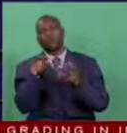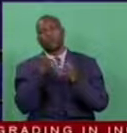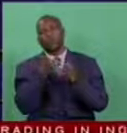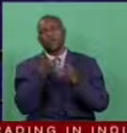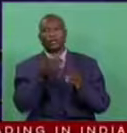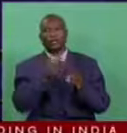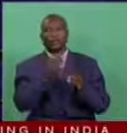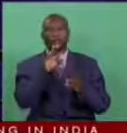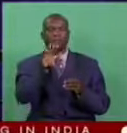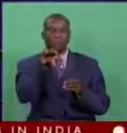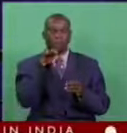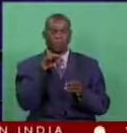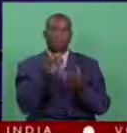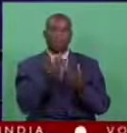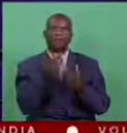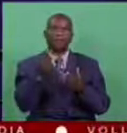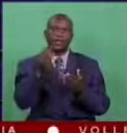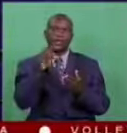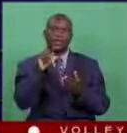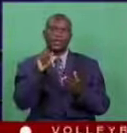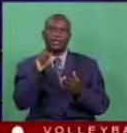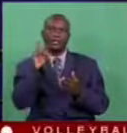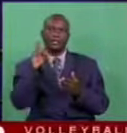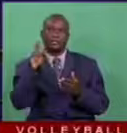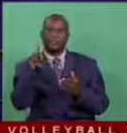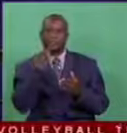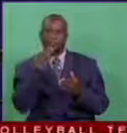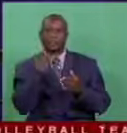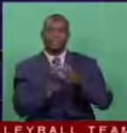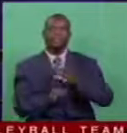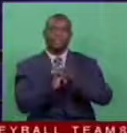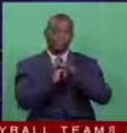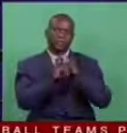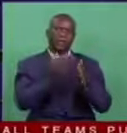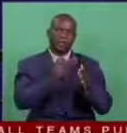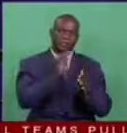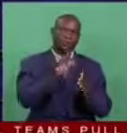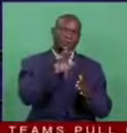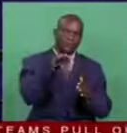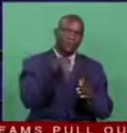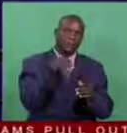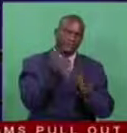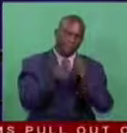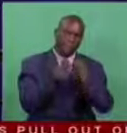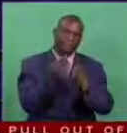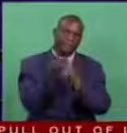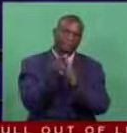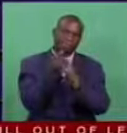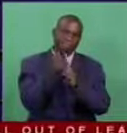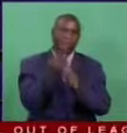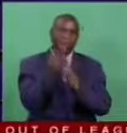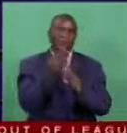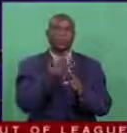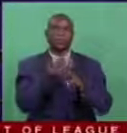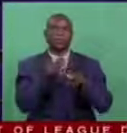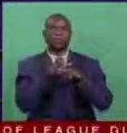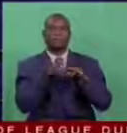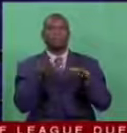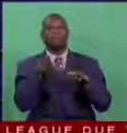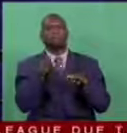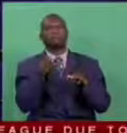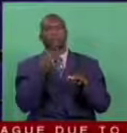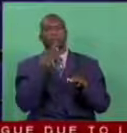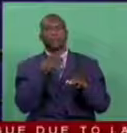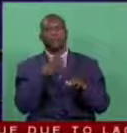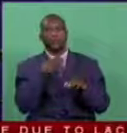Zimbabwe because we are here as a multilateral agency supporting government of Zimbabwe efforts for maintaining peace, ensuring that there is peace.